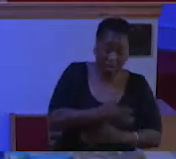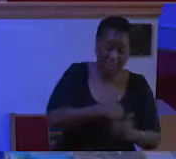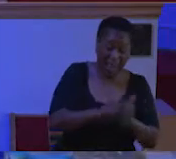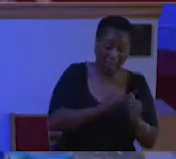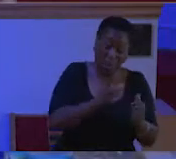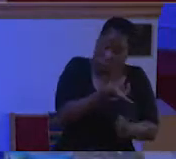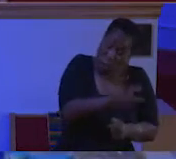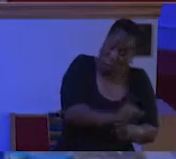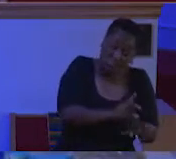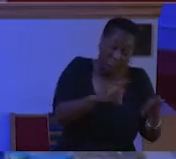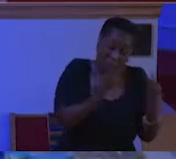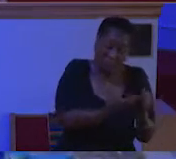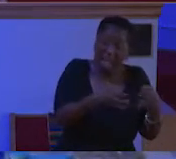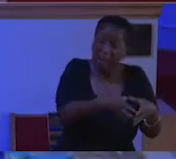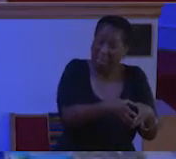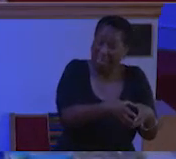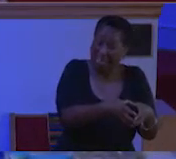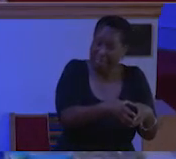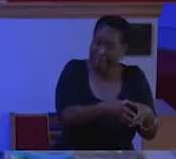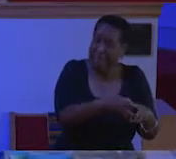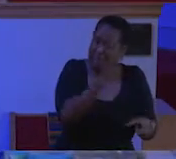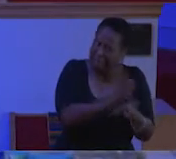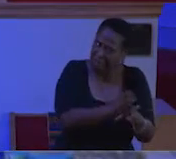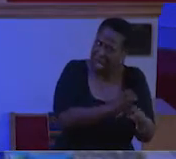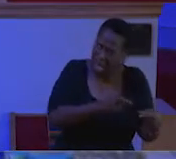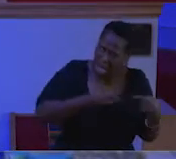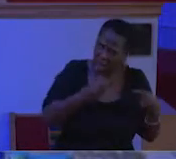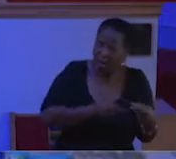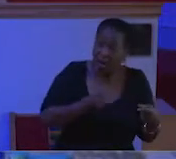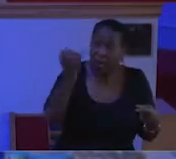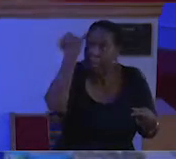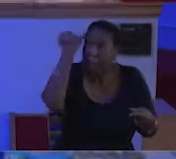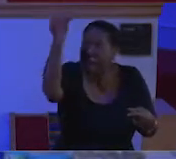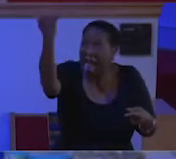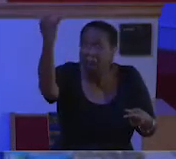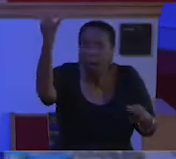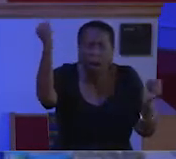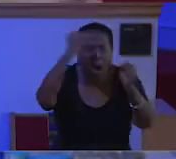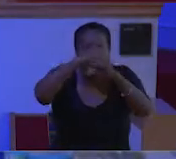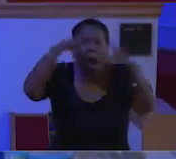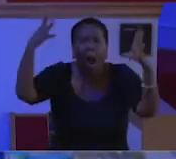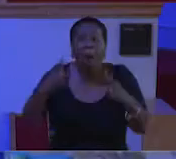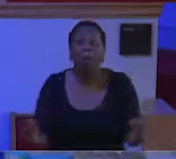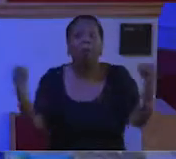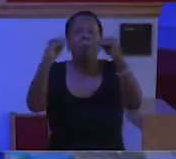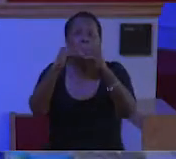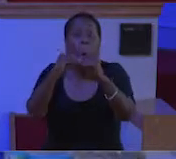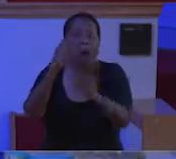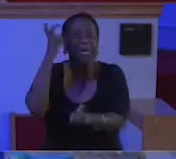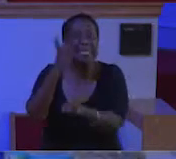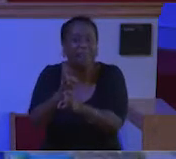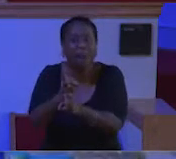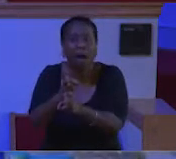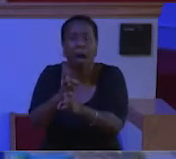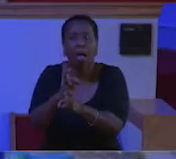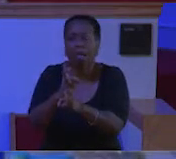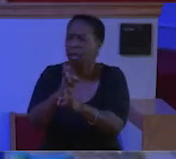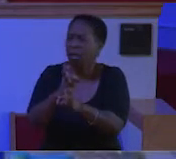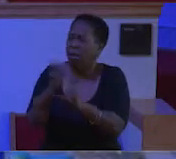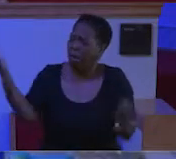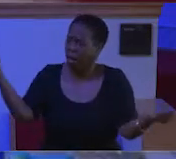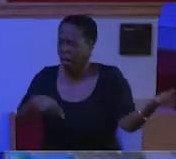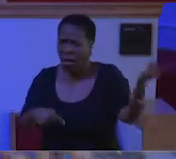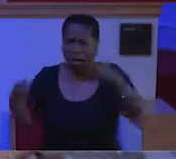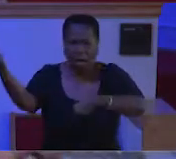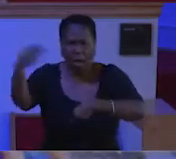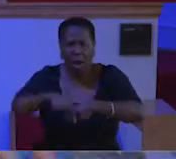your own dysfunctions in your own family, imagine how difficult it is to bring folks together in the